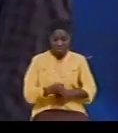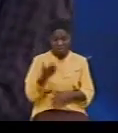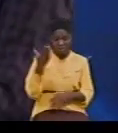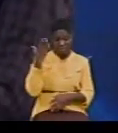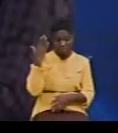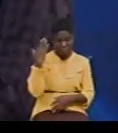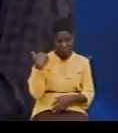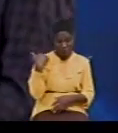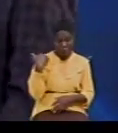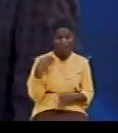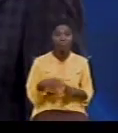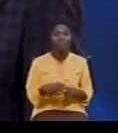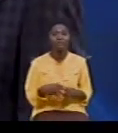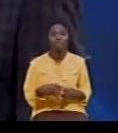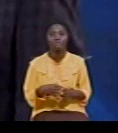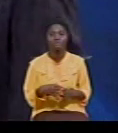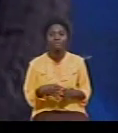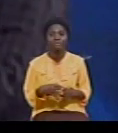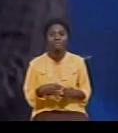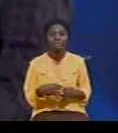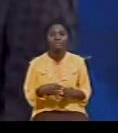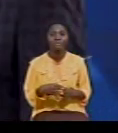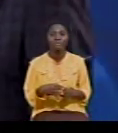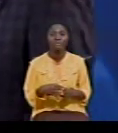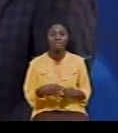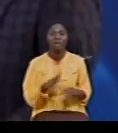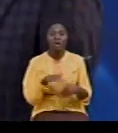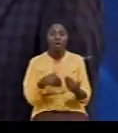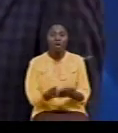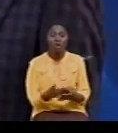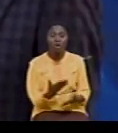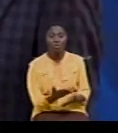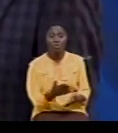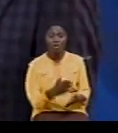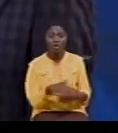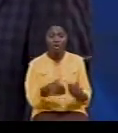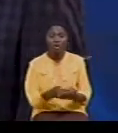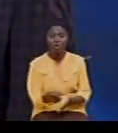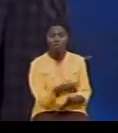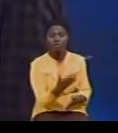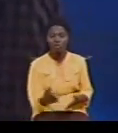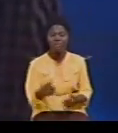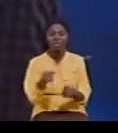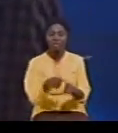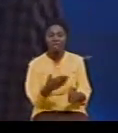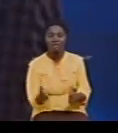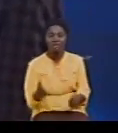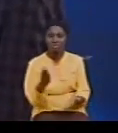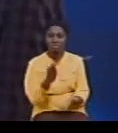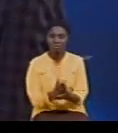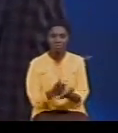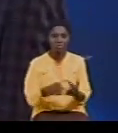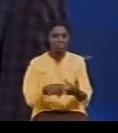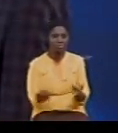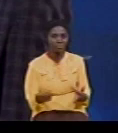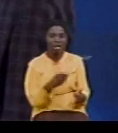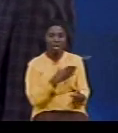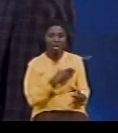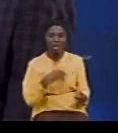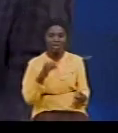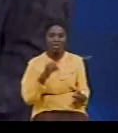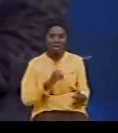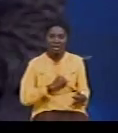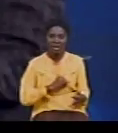the early morning blue, and all those things, everything vanished away, and I cannot exchange